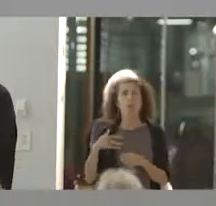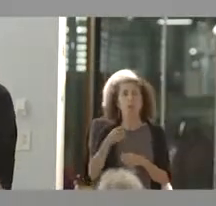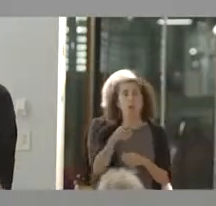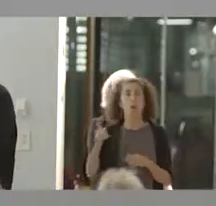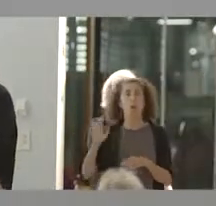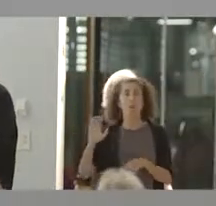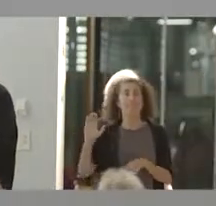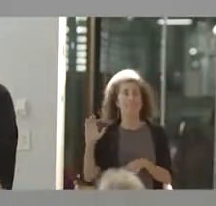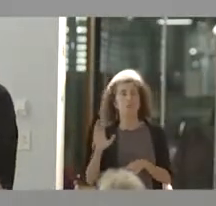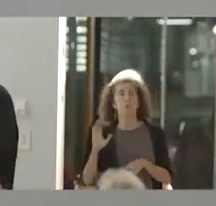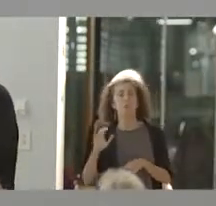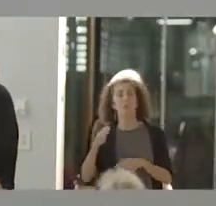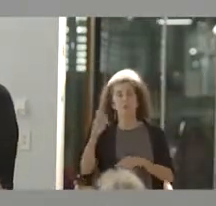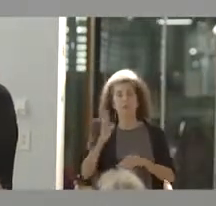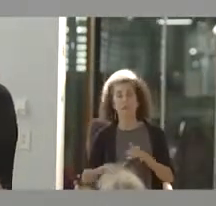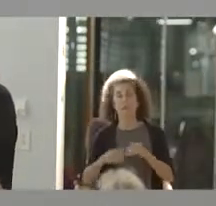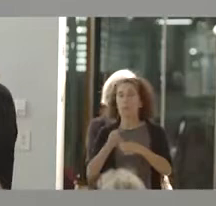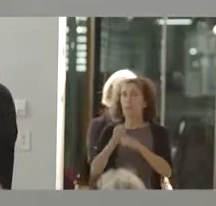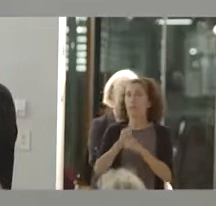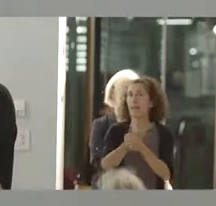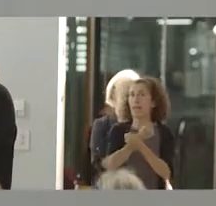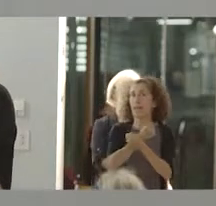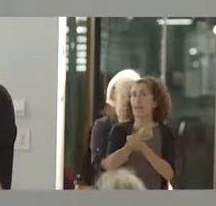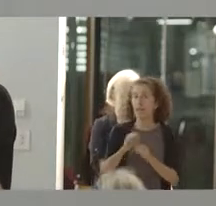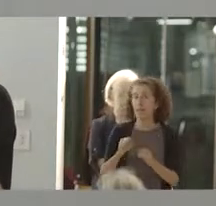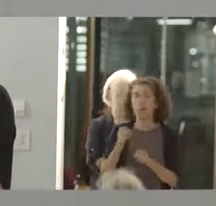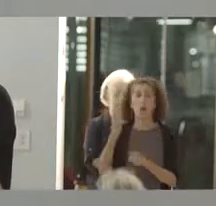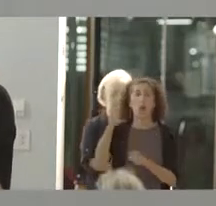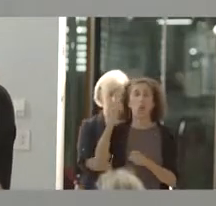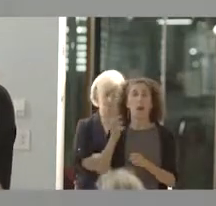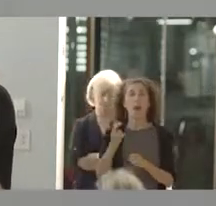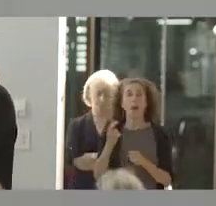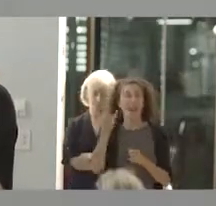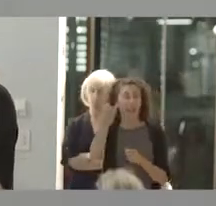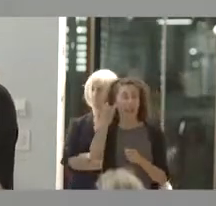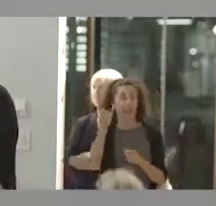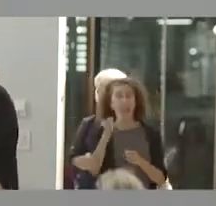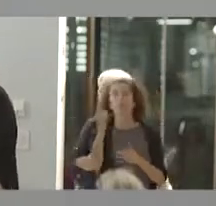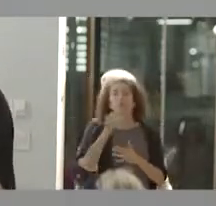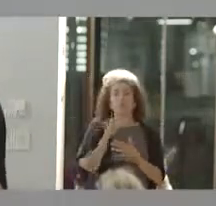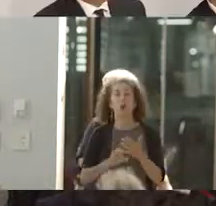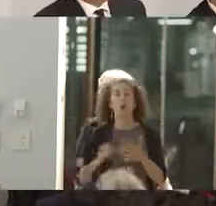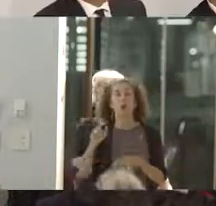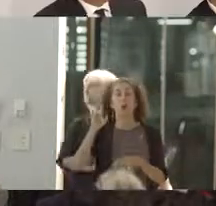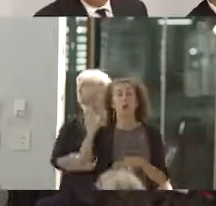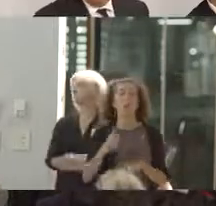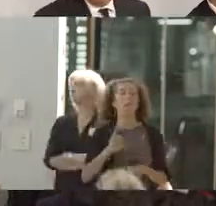overestimating. I'd hate to see this neighborhood drawn and then have to redo this project bigger next time.